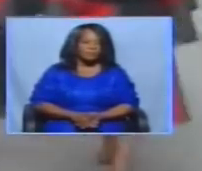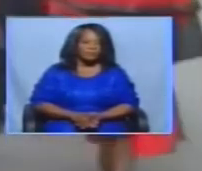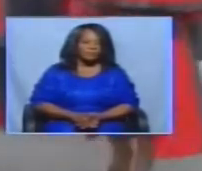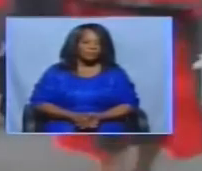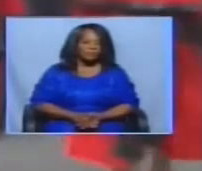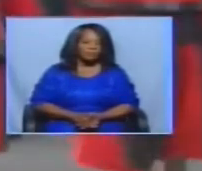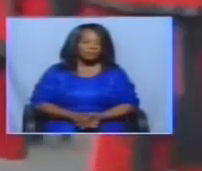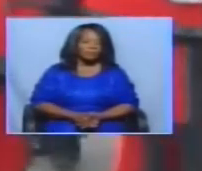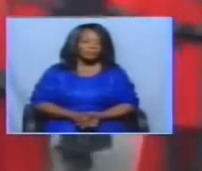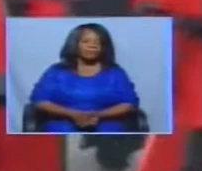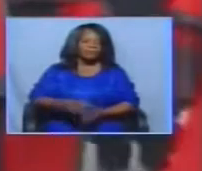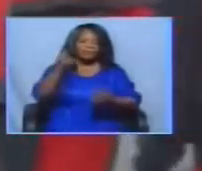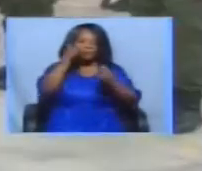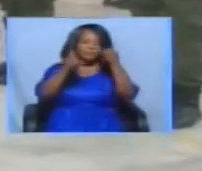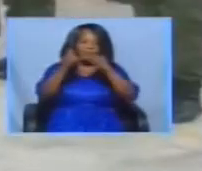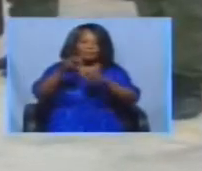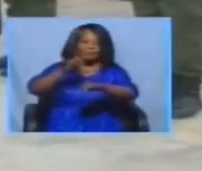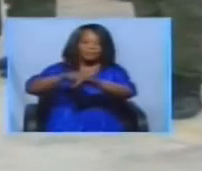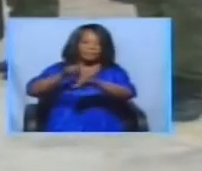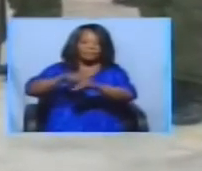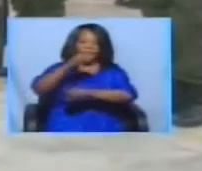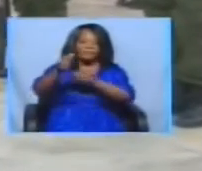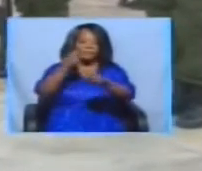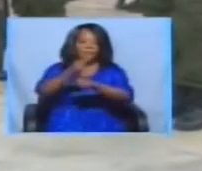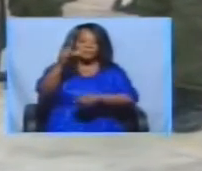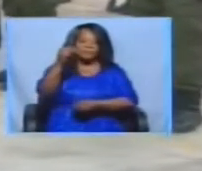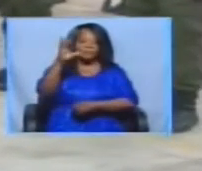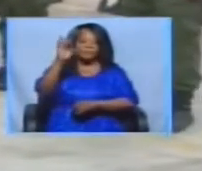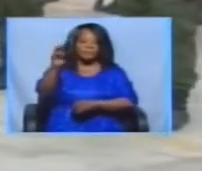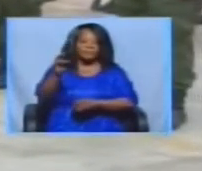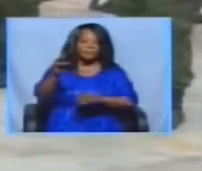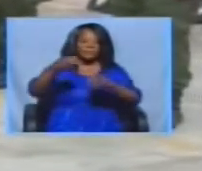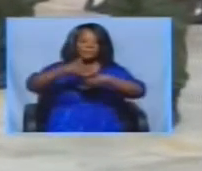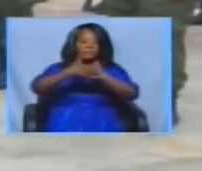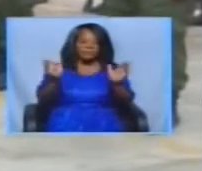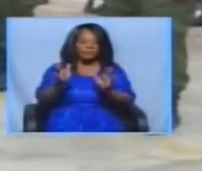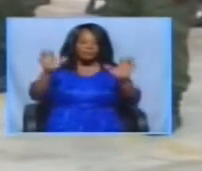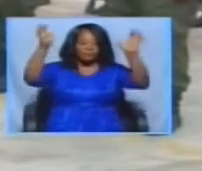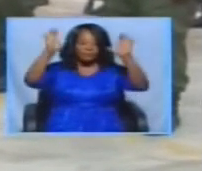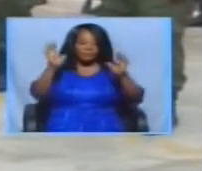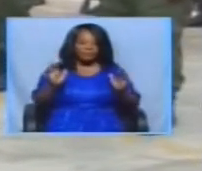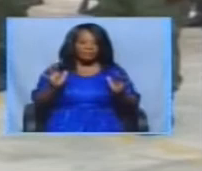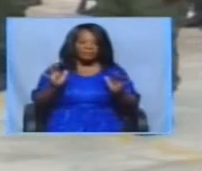And the criminal session of the High Court for the year 2017 has opened with a colourful ceremony.